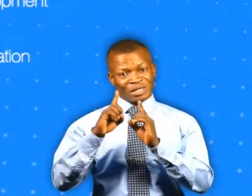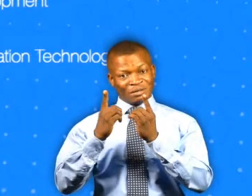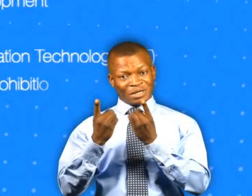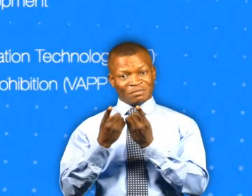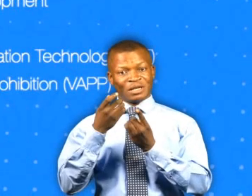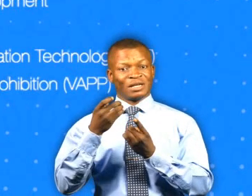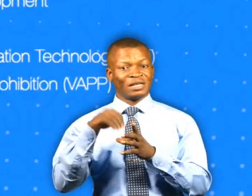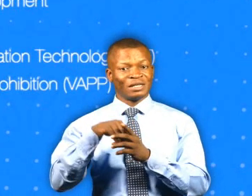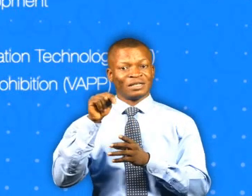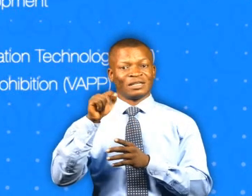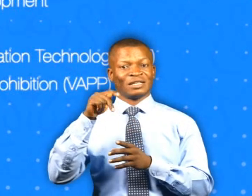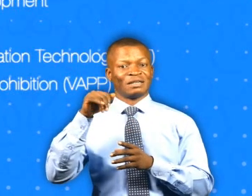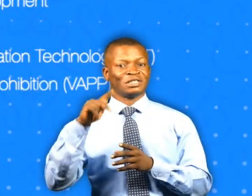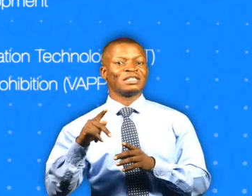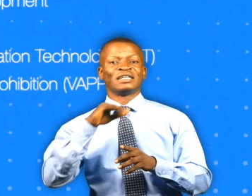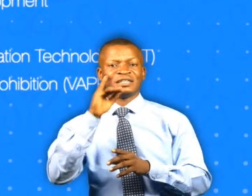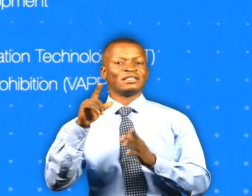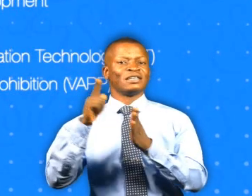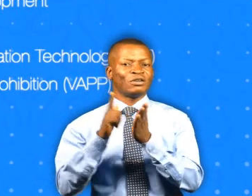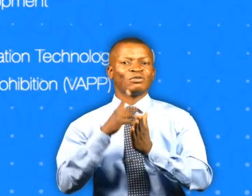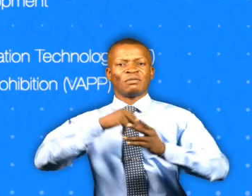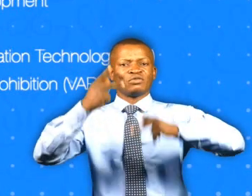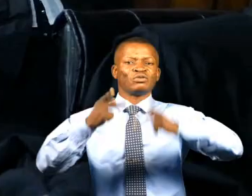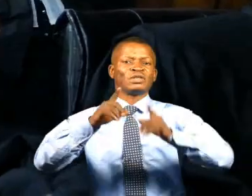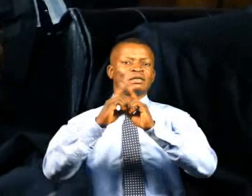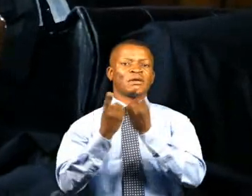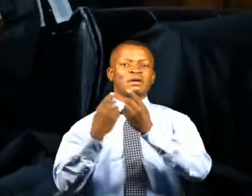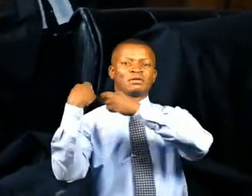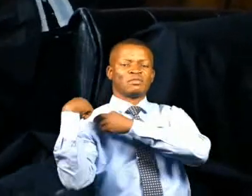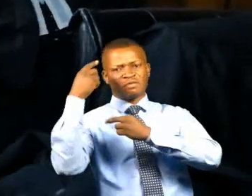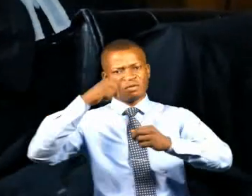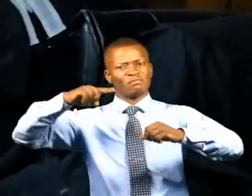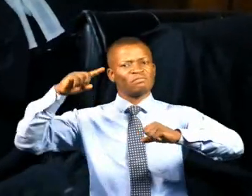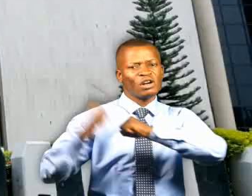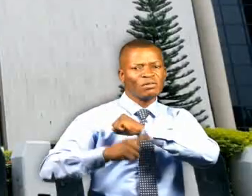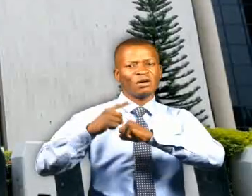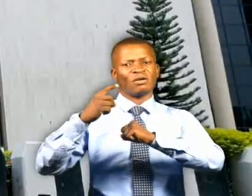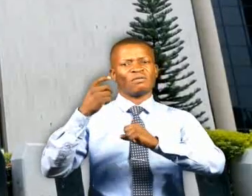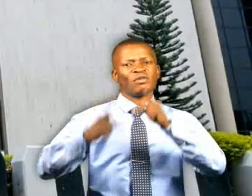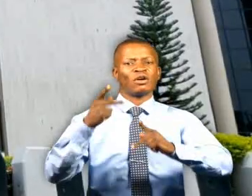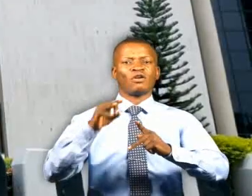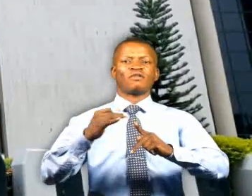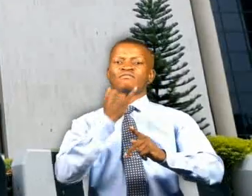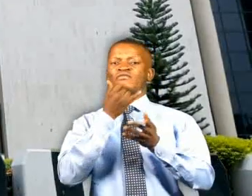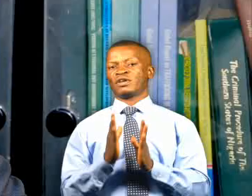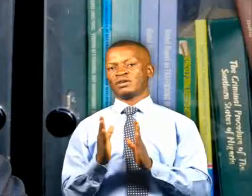One of the 12 departments of NAPTIP, the Legal and Prosecution Department, is responsible for prosecution of